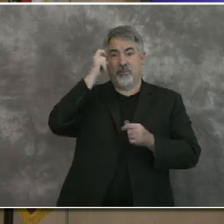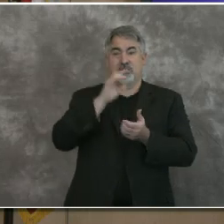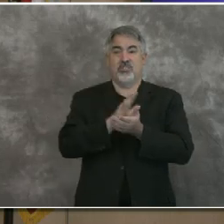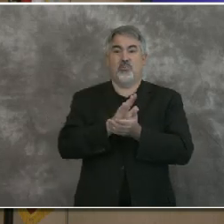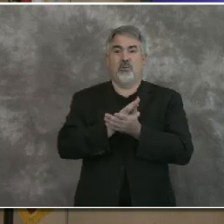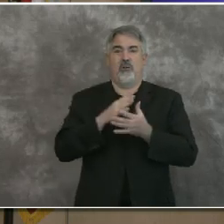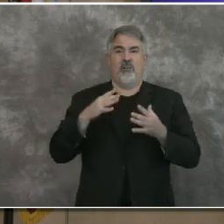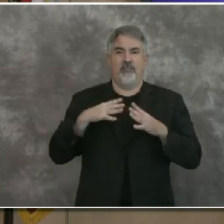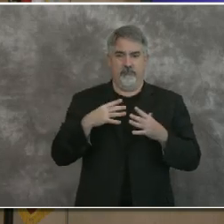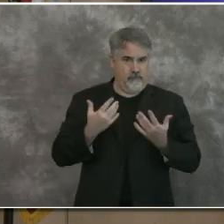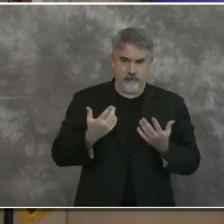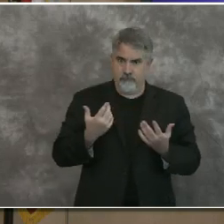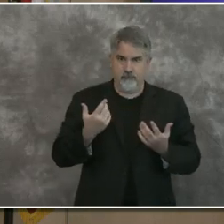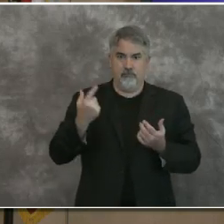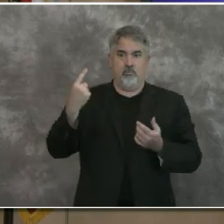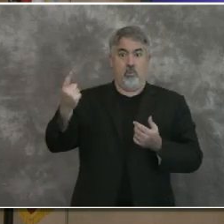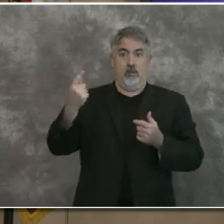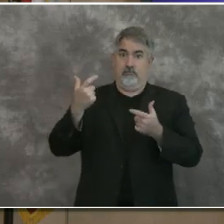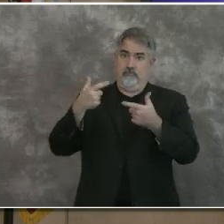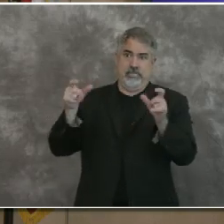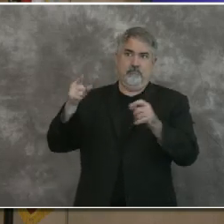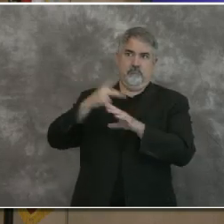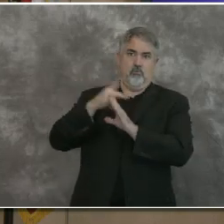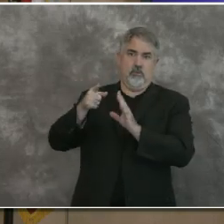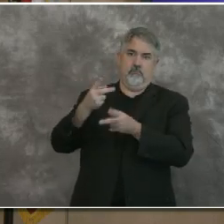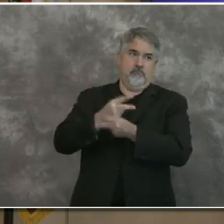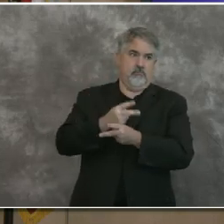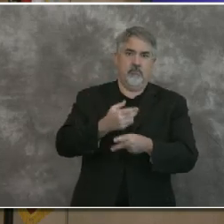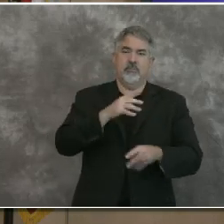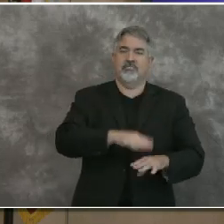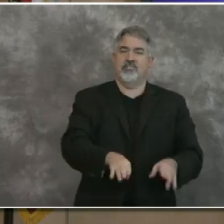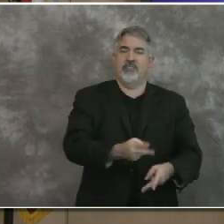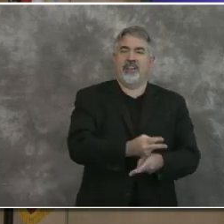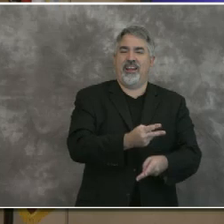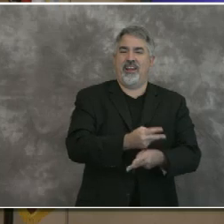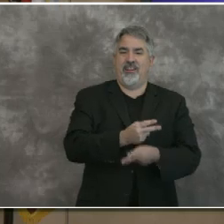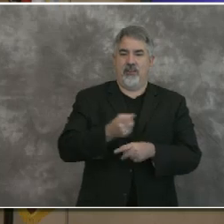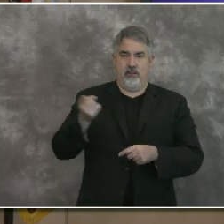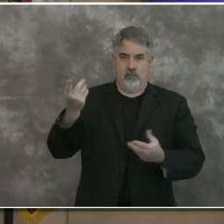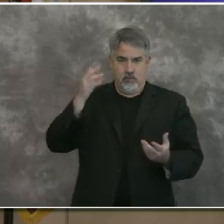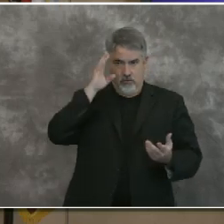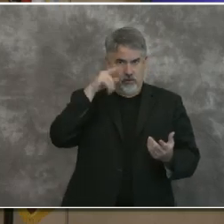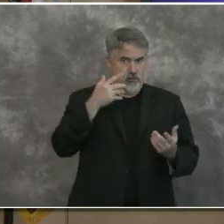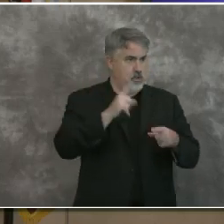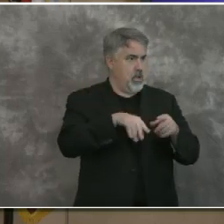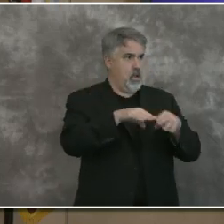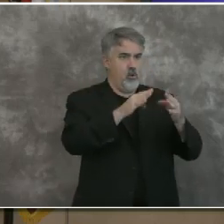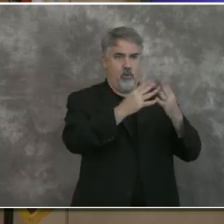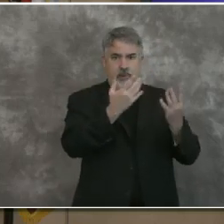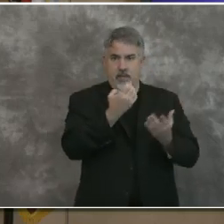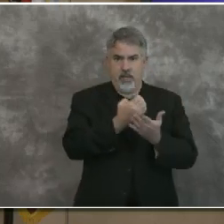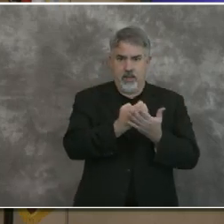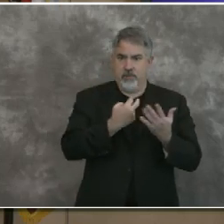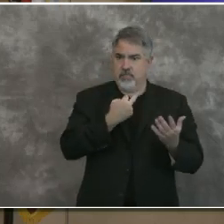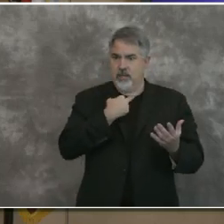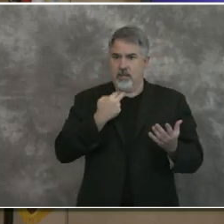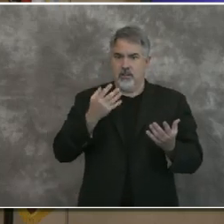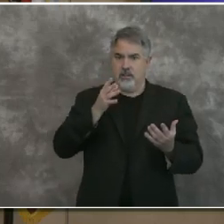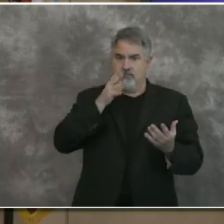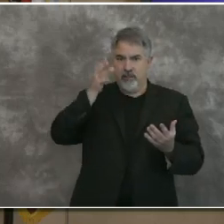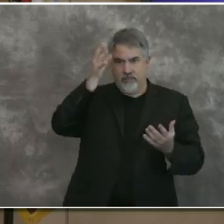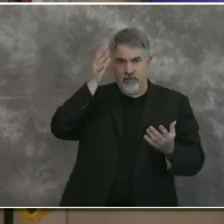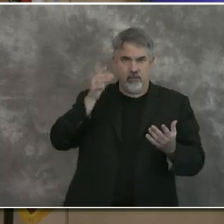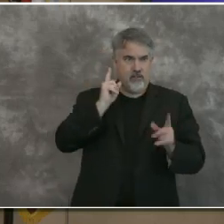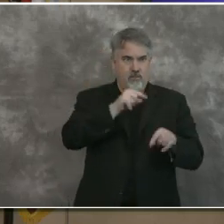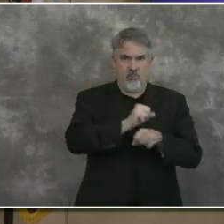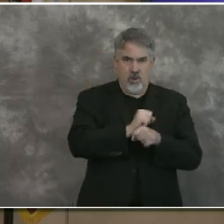largest provider of child care services. We know that you cannot begin to reopen an economy and expect parents to go back to work if there are no options for